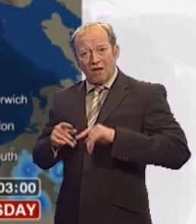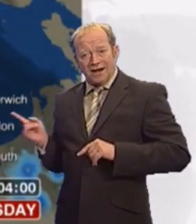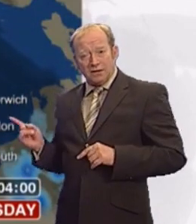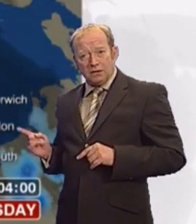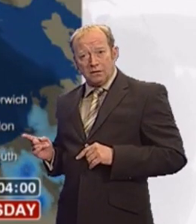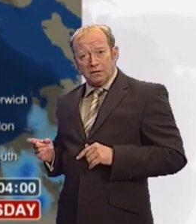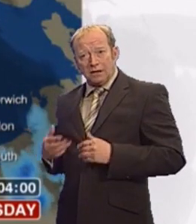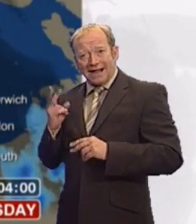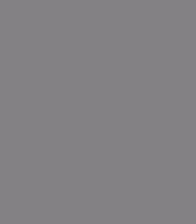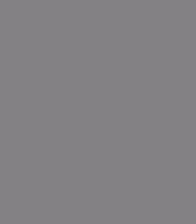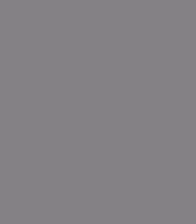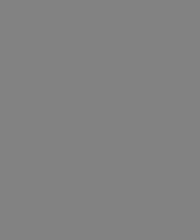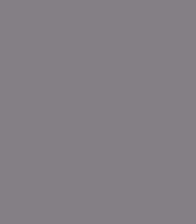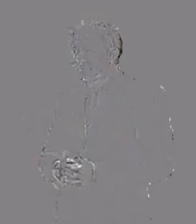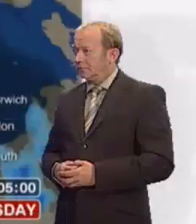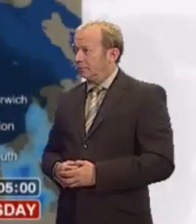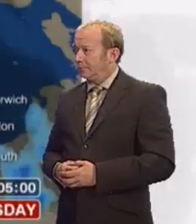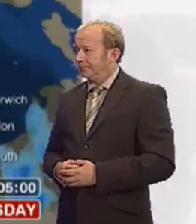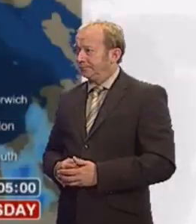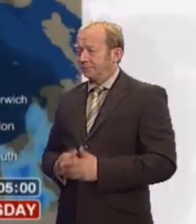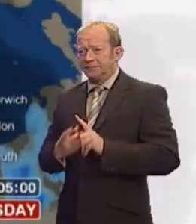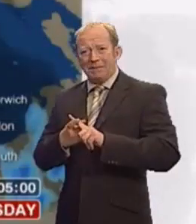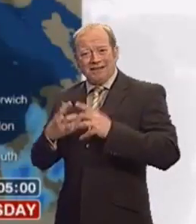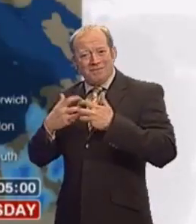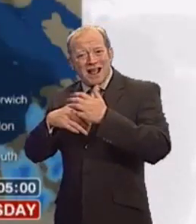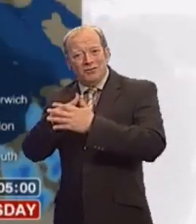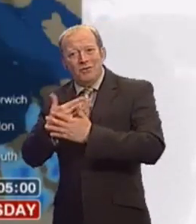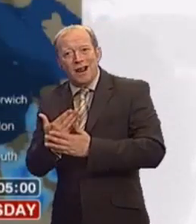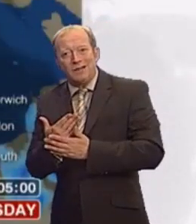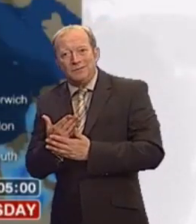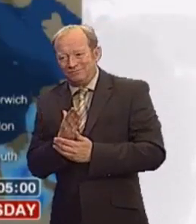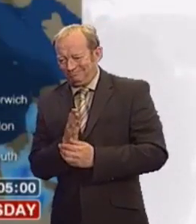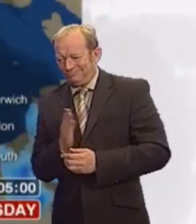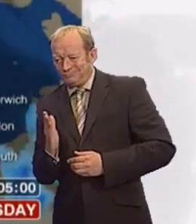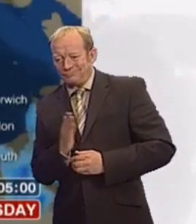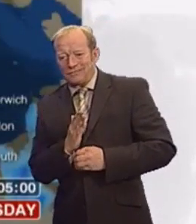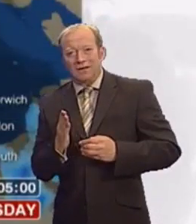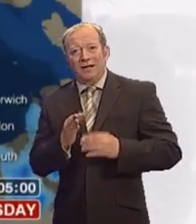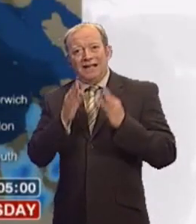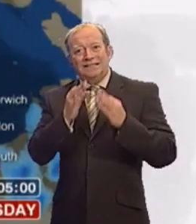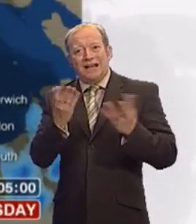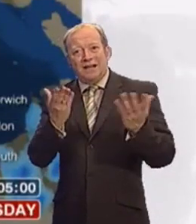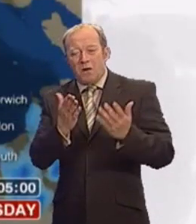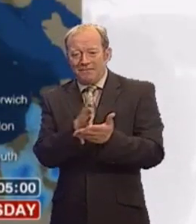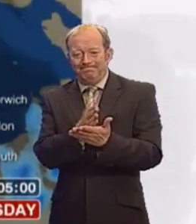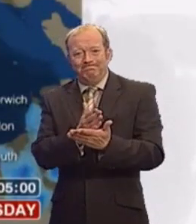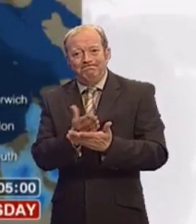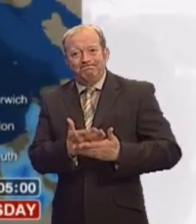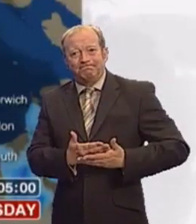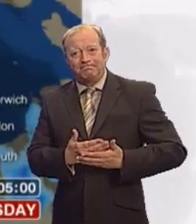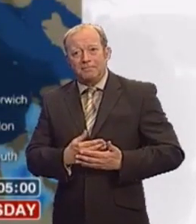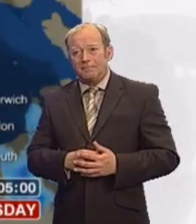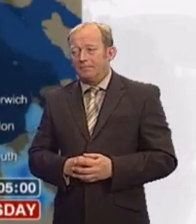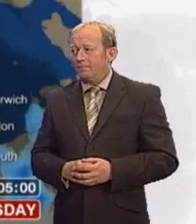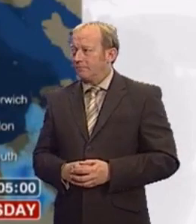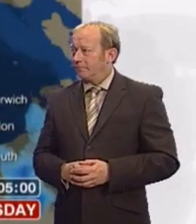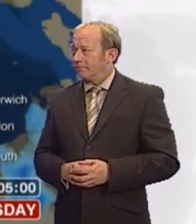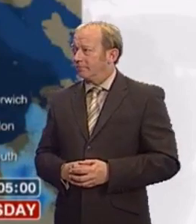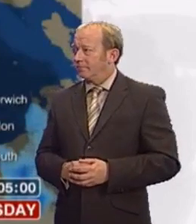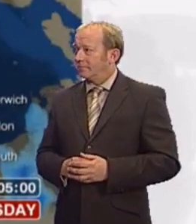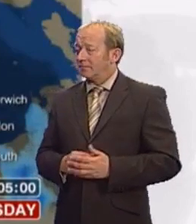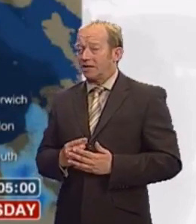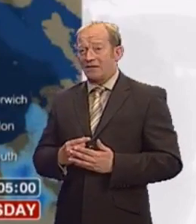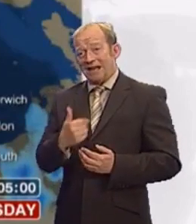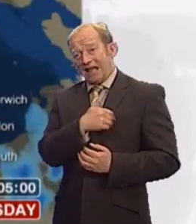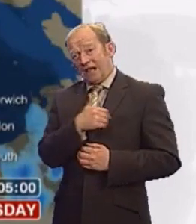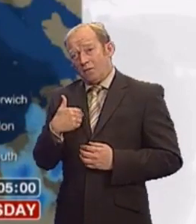though, this is the next thing creeping in. Depending on how it develops, watch it across southeastern areas. Could be another lump of heavy, persistent rain. The numbers by morning,